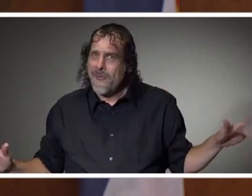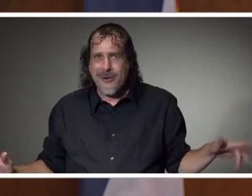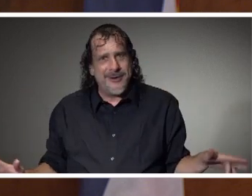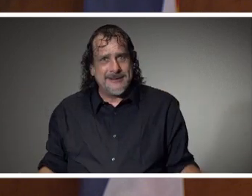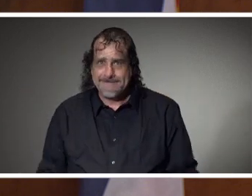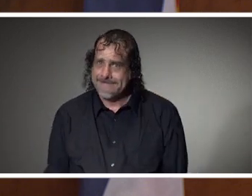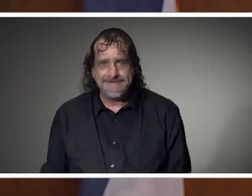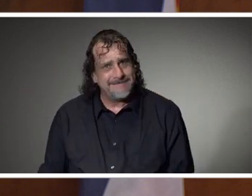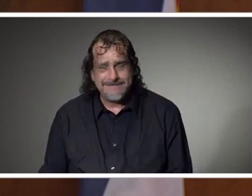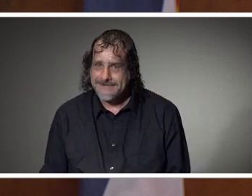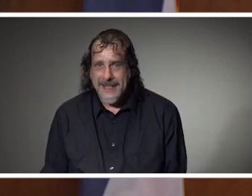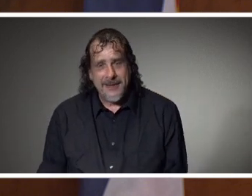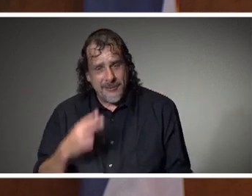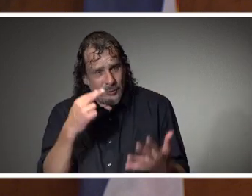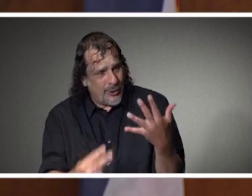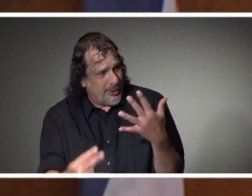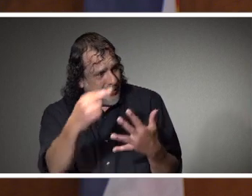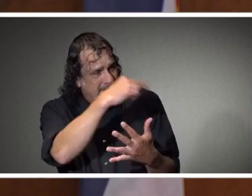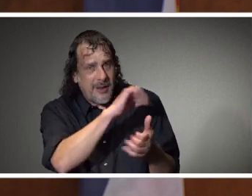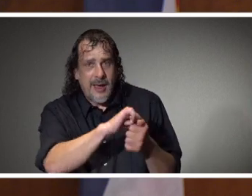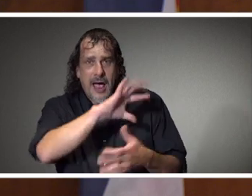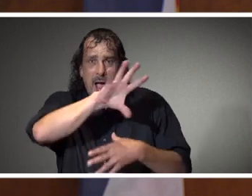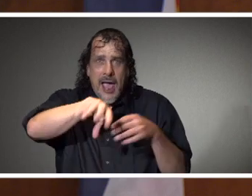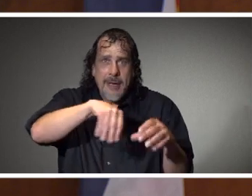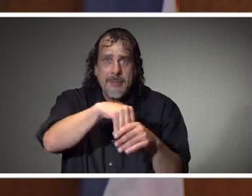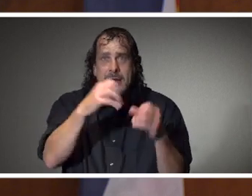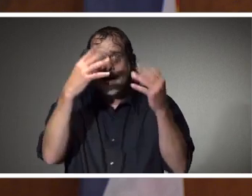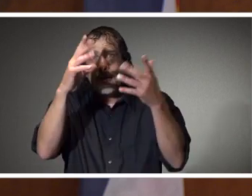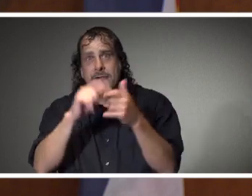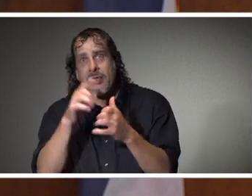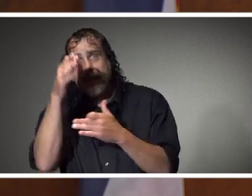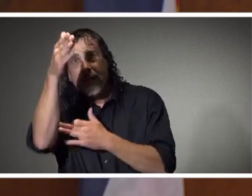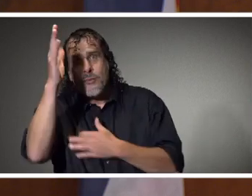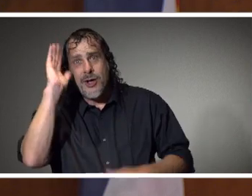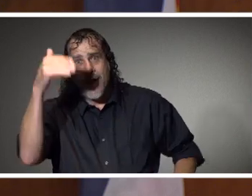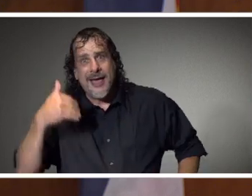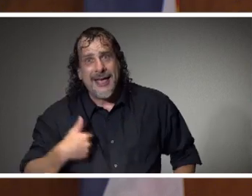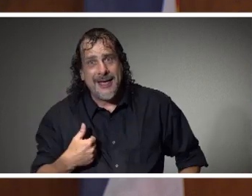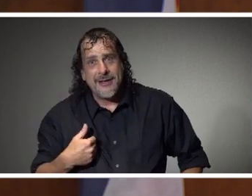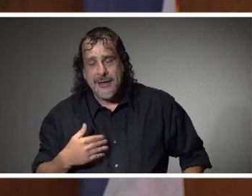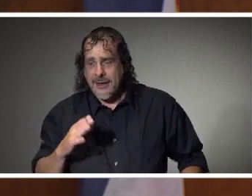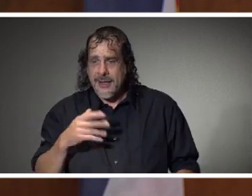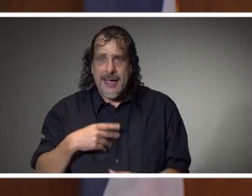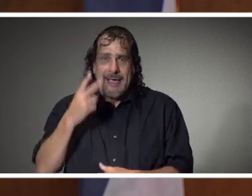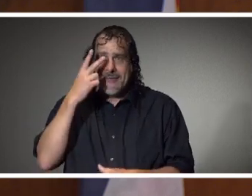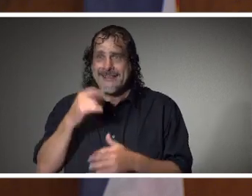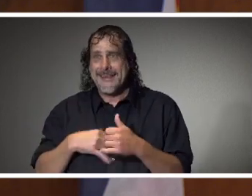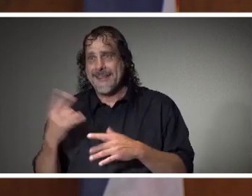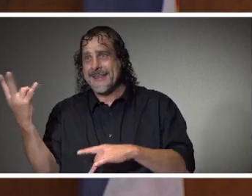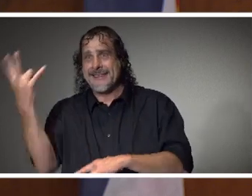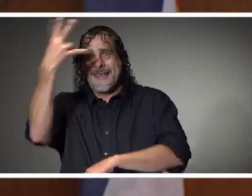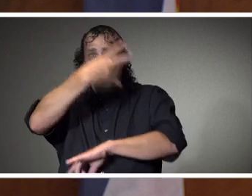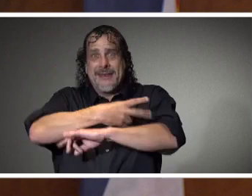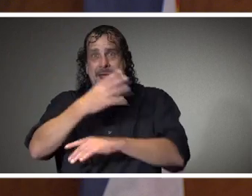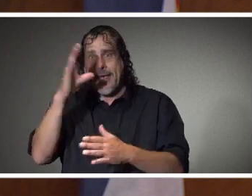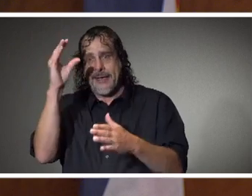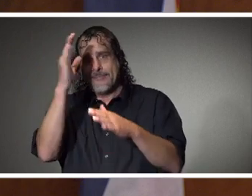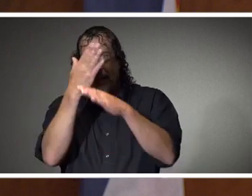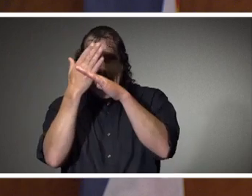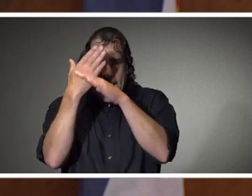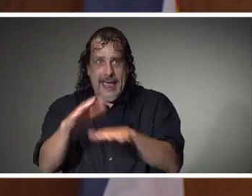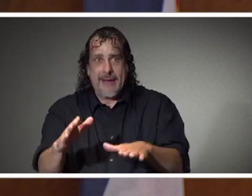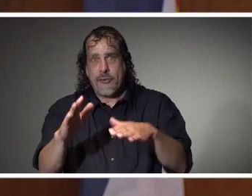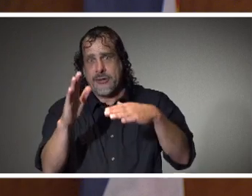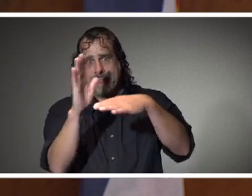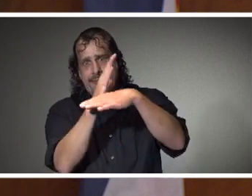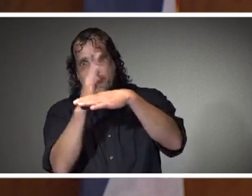you look at the total number of cases that we're going to have, and I haven't seen the 7-day moving average in the last 48 hours because while I saw the